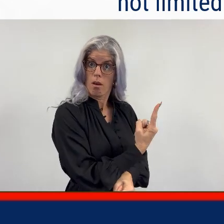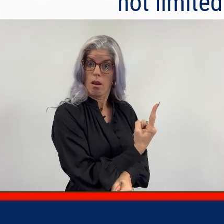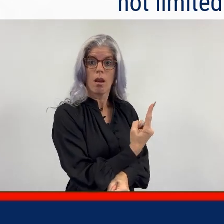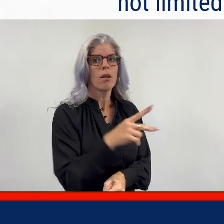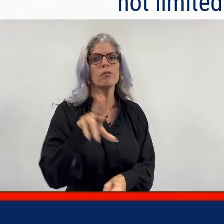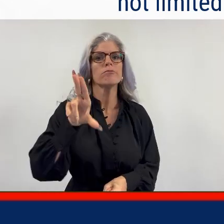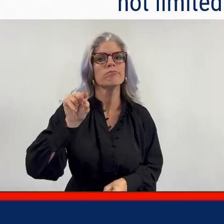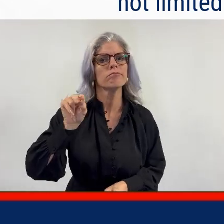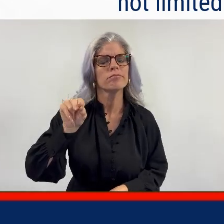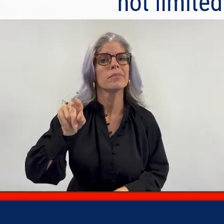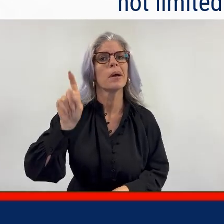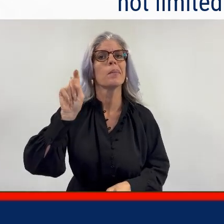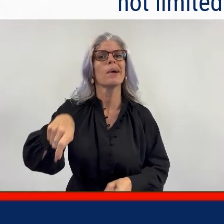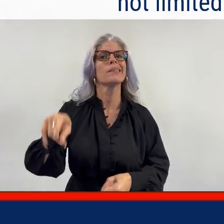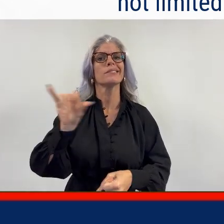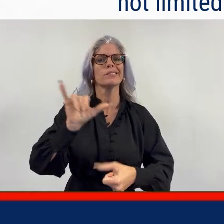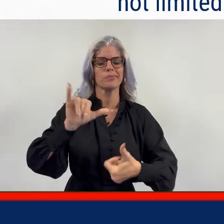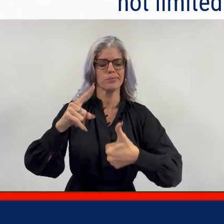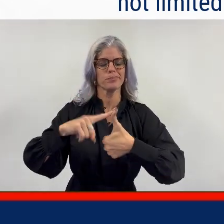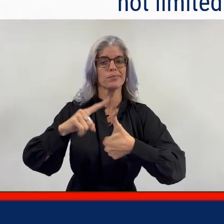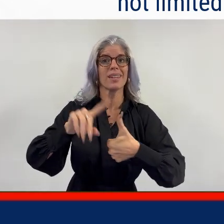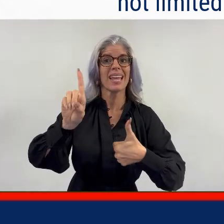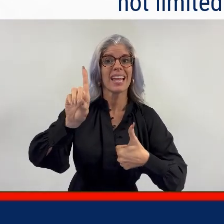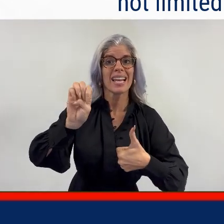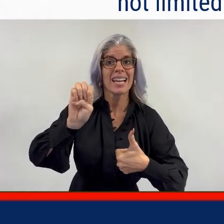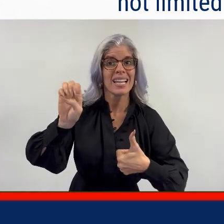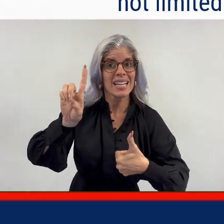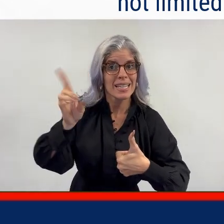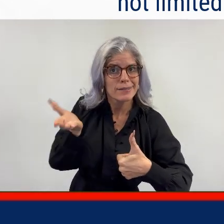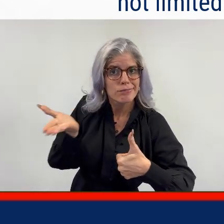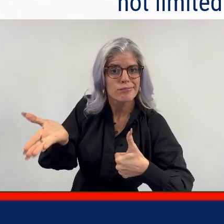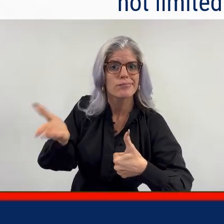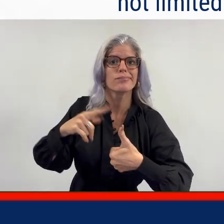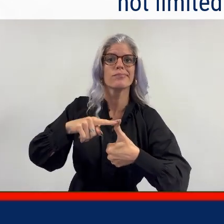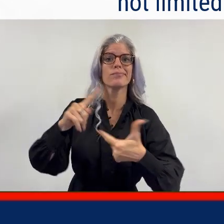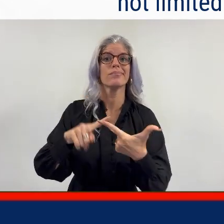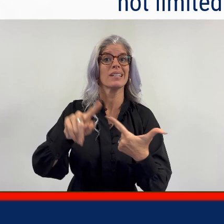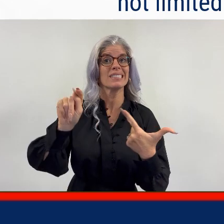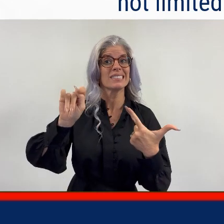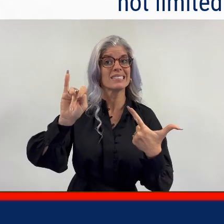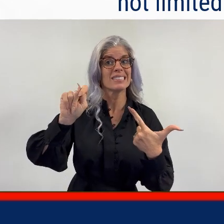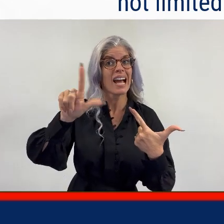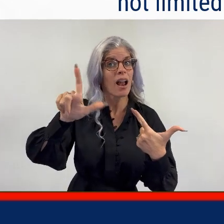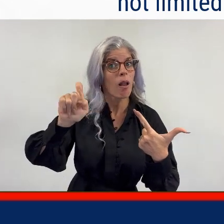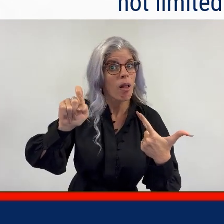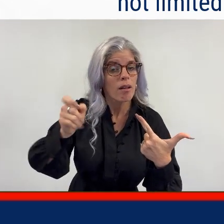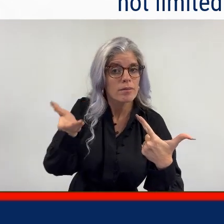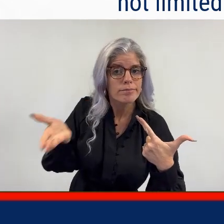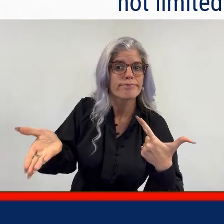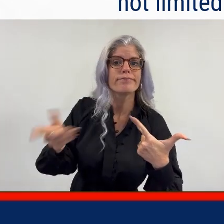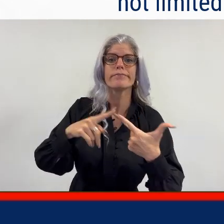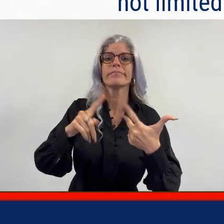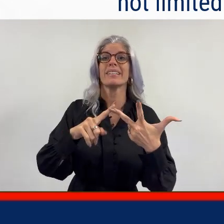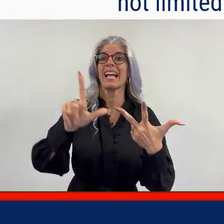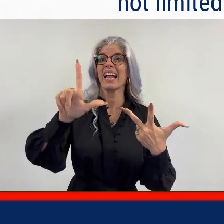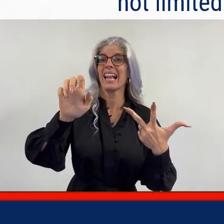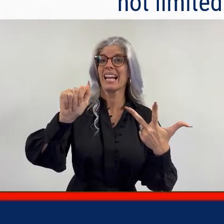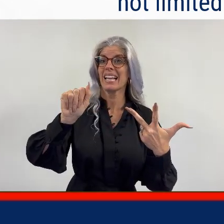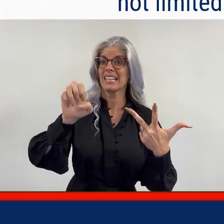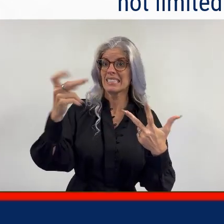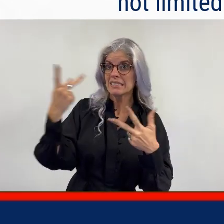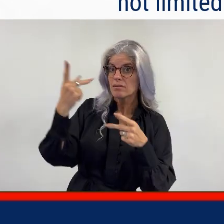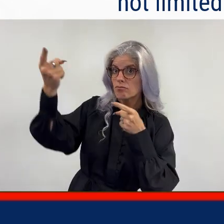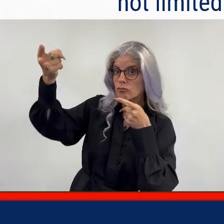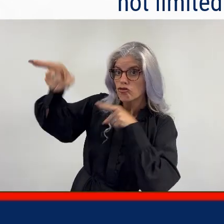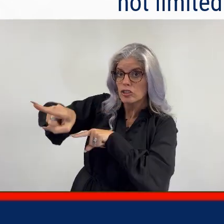contracts. Please note, you must submit documentation demonstrating your legal responsibility of the facility in your request for public assistance.